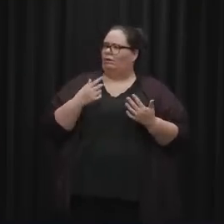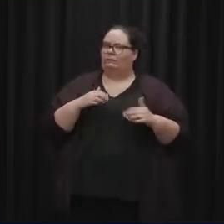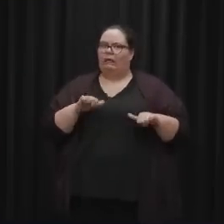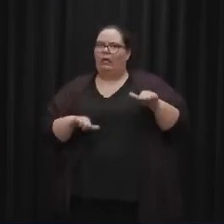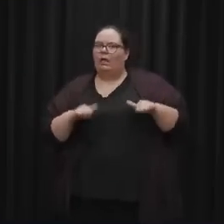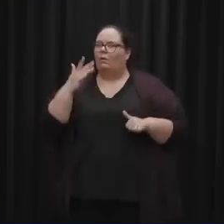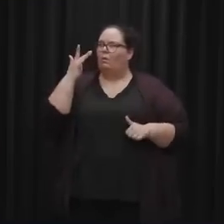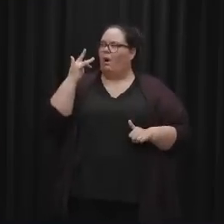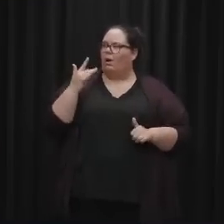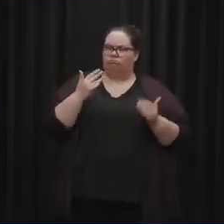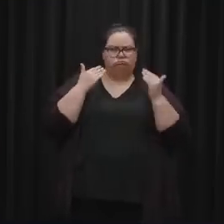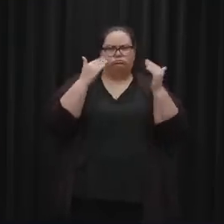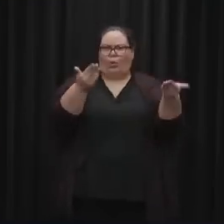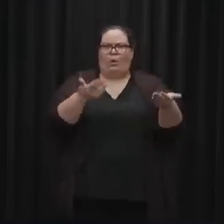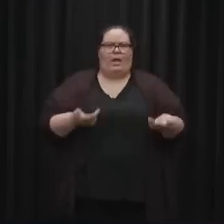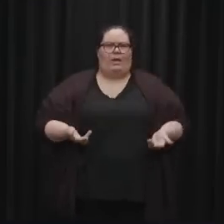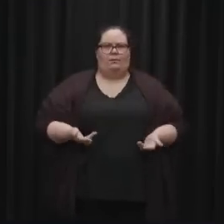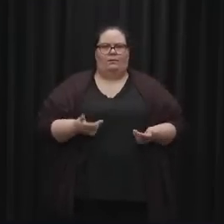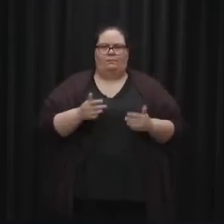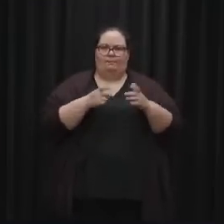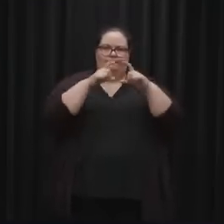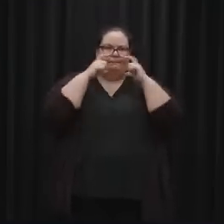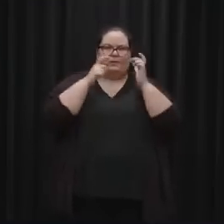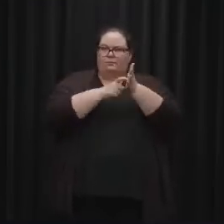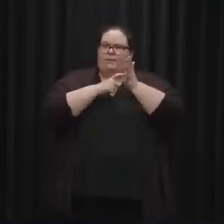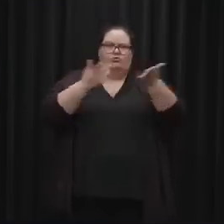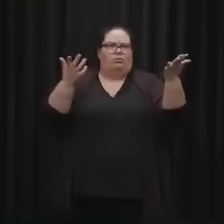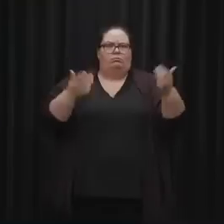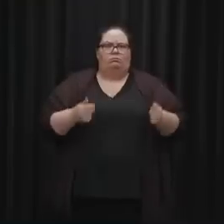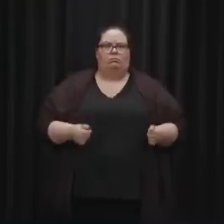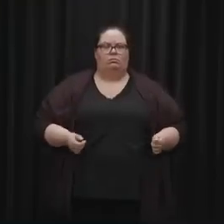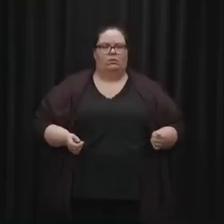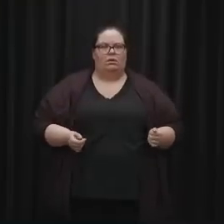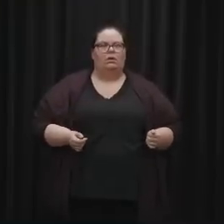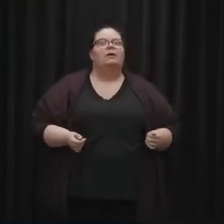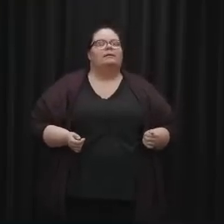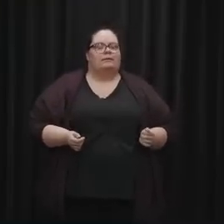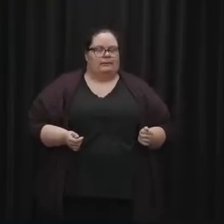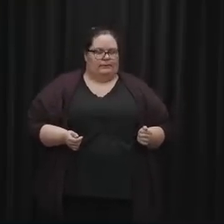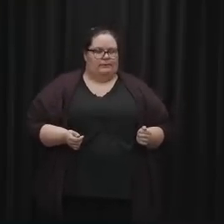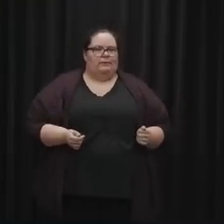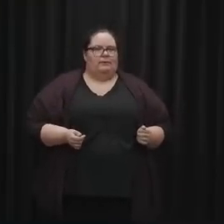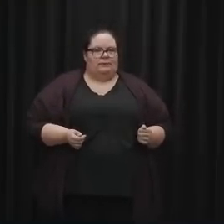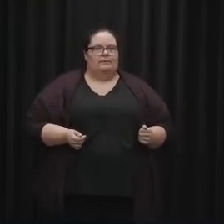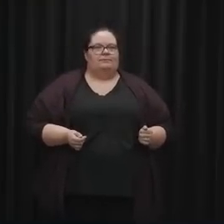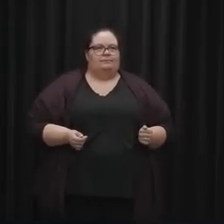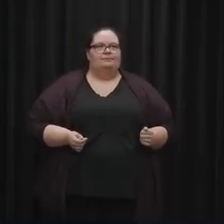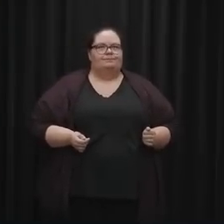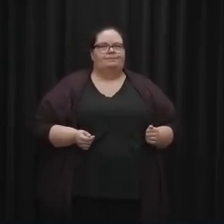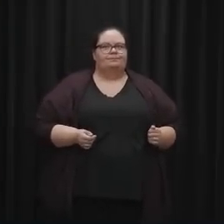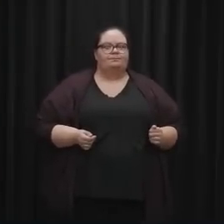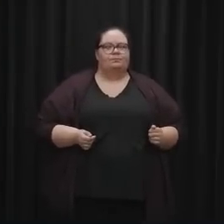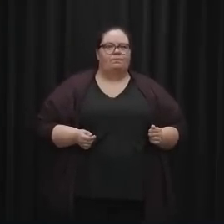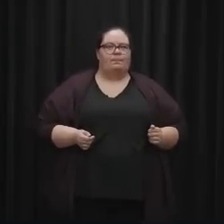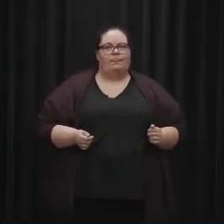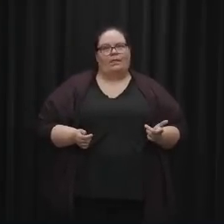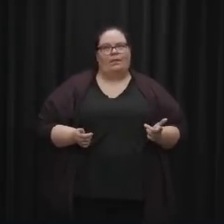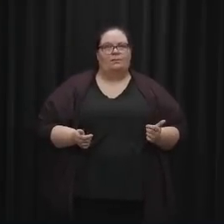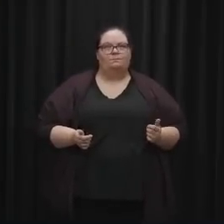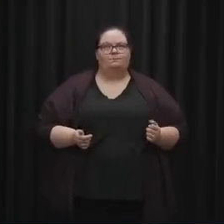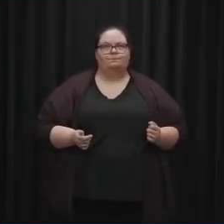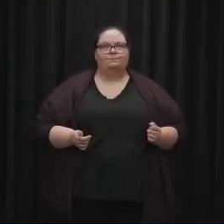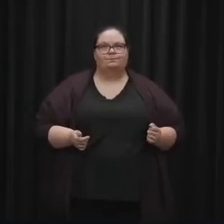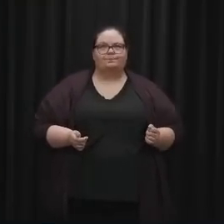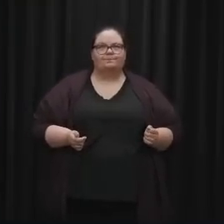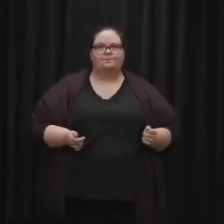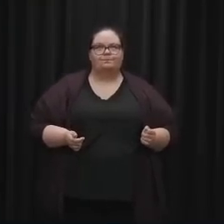there in not just going ahead and saying, you know what, masks are mandatory right now? So we have had the same success in the province, I guess one might